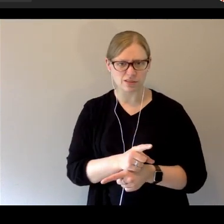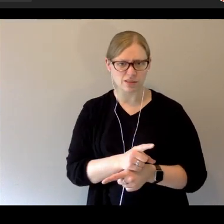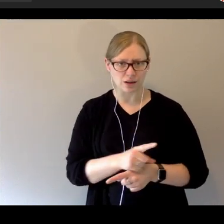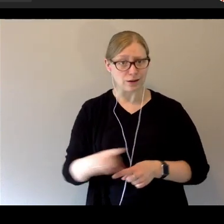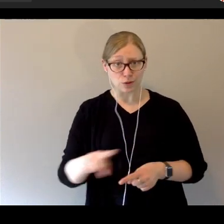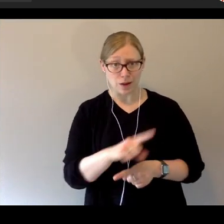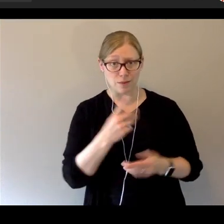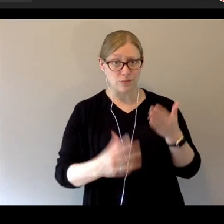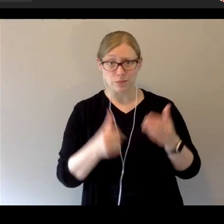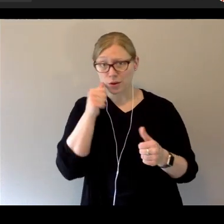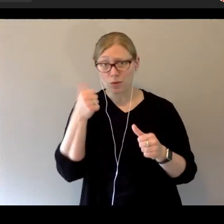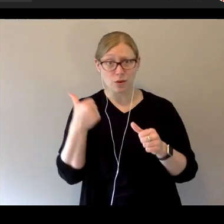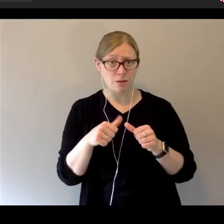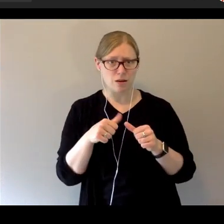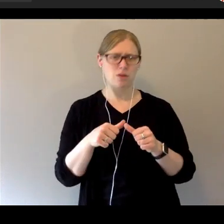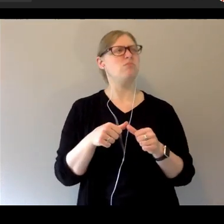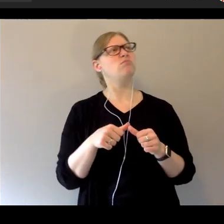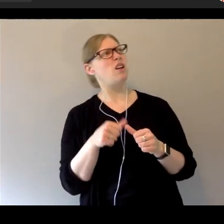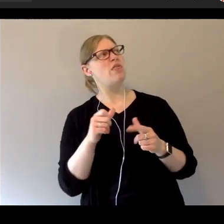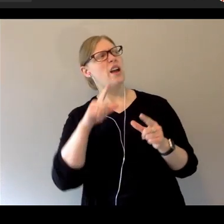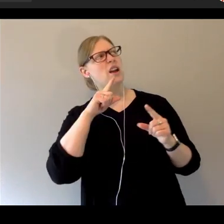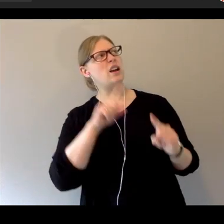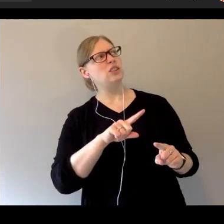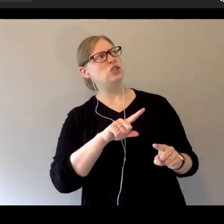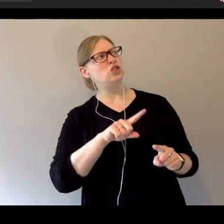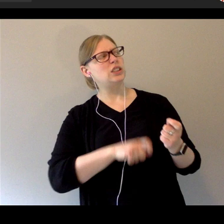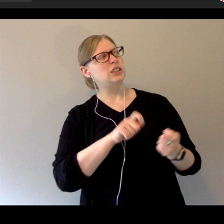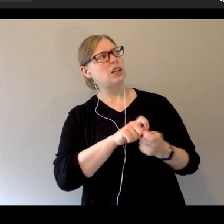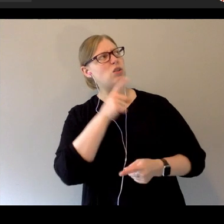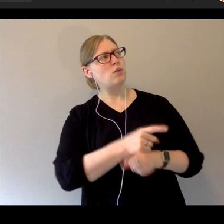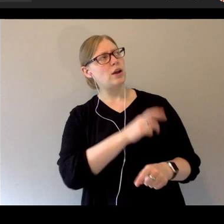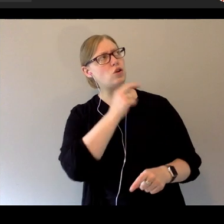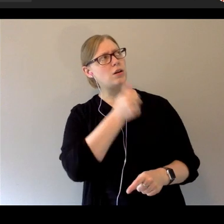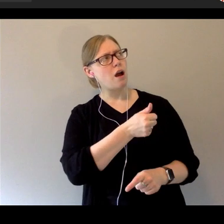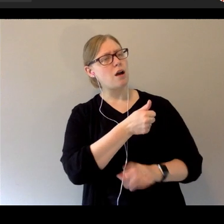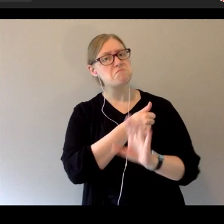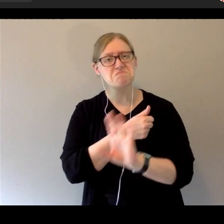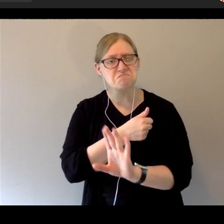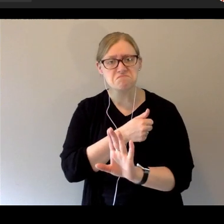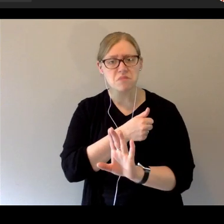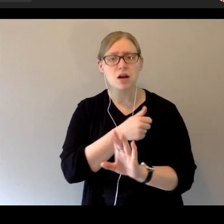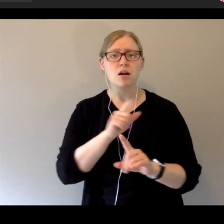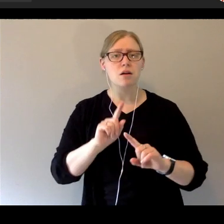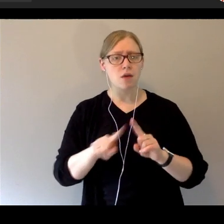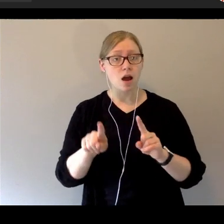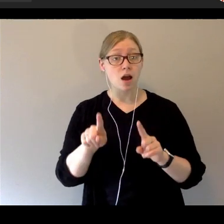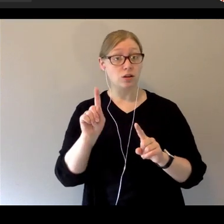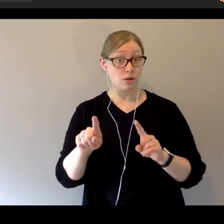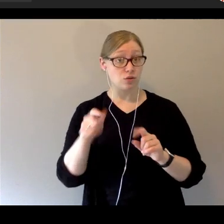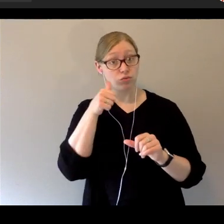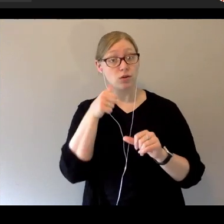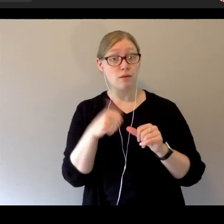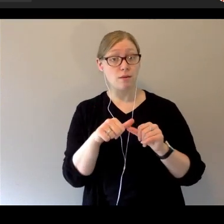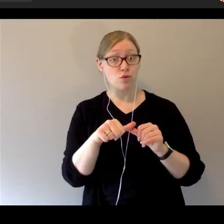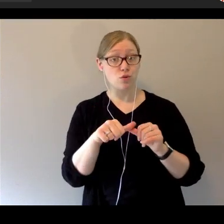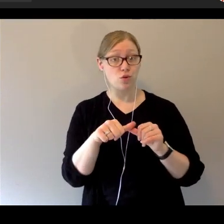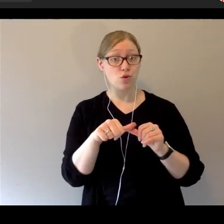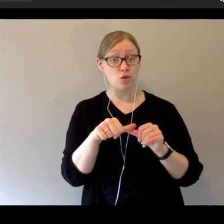remember whether an answer for a sine, cosine, or tangent is correct or not. So what you need to remember is that